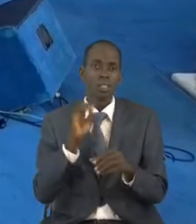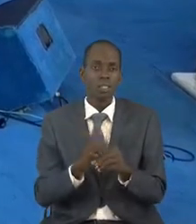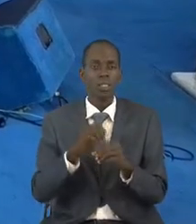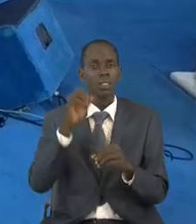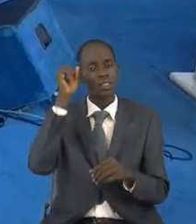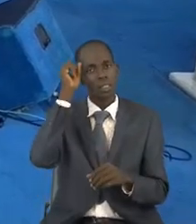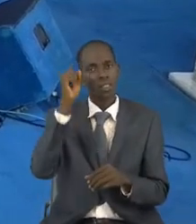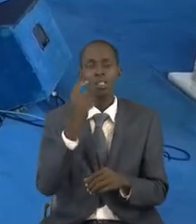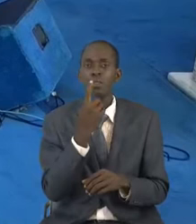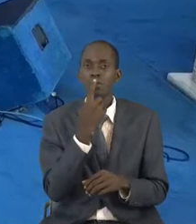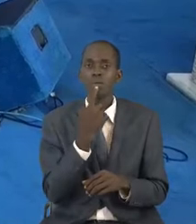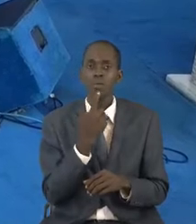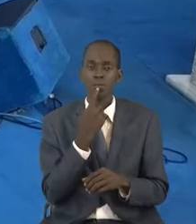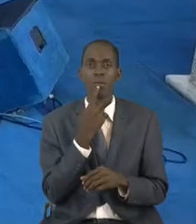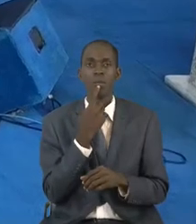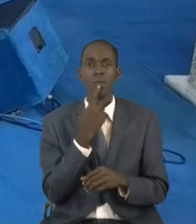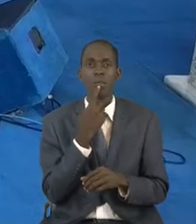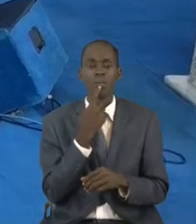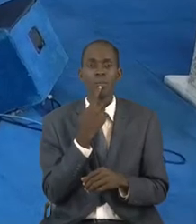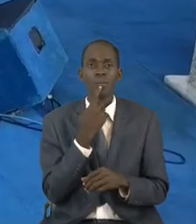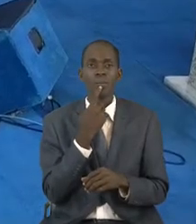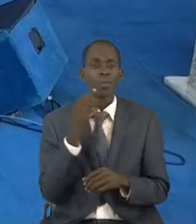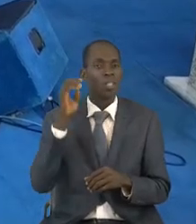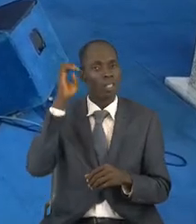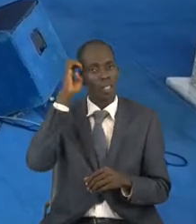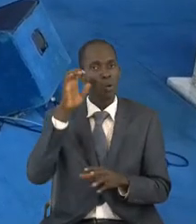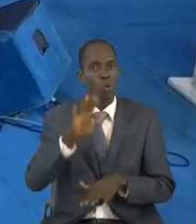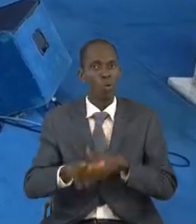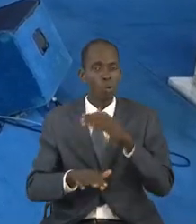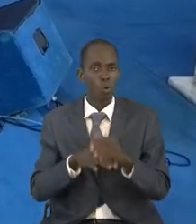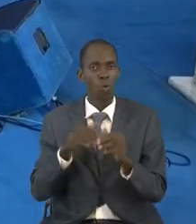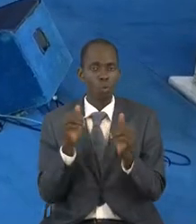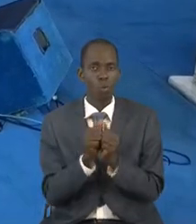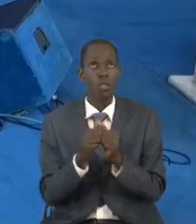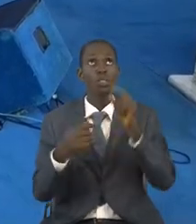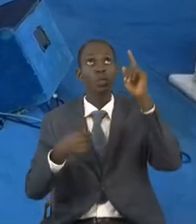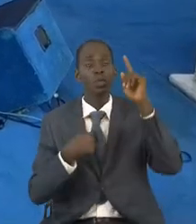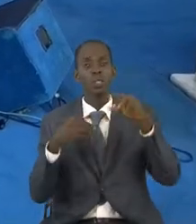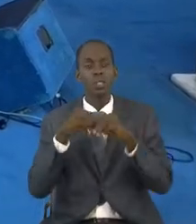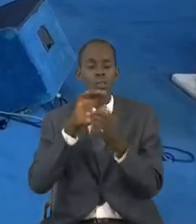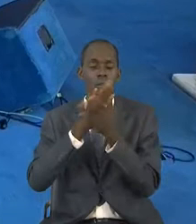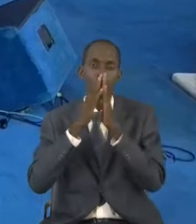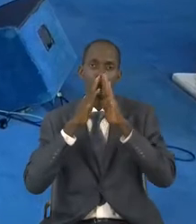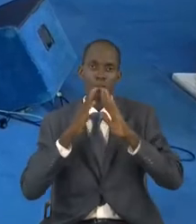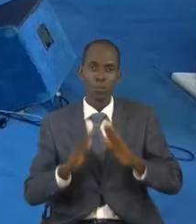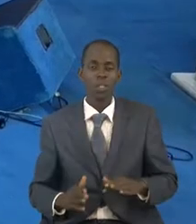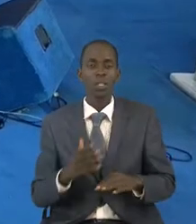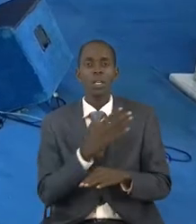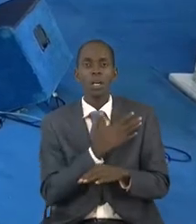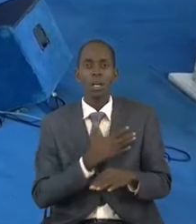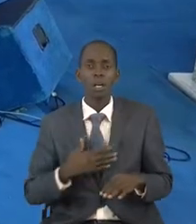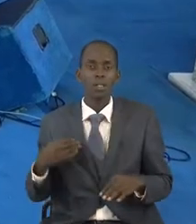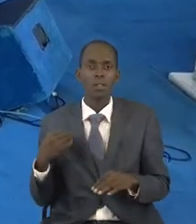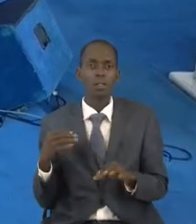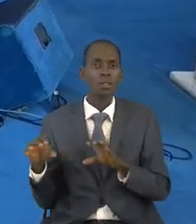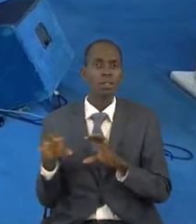lips. He walked with me in peace and equity, and did turn, look at this,